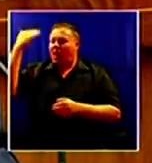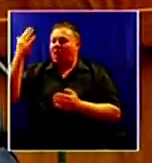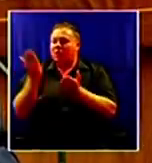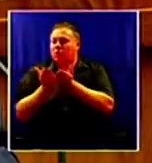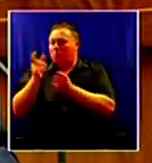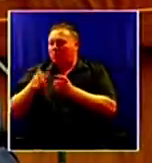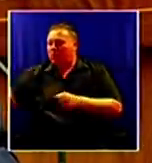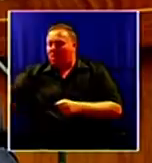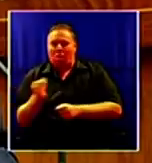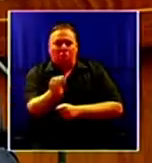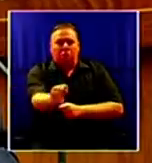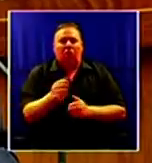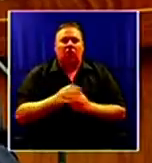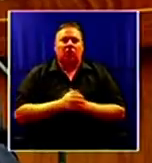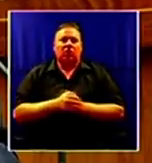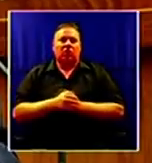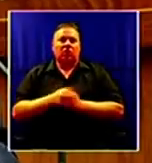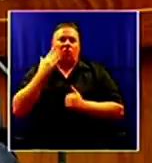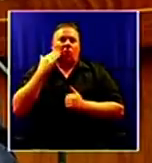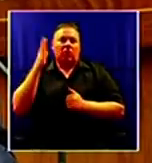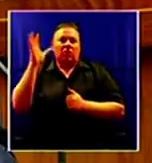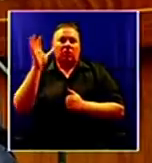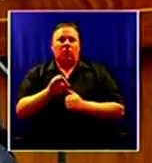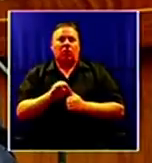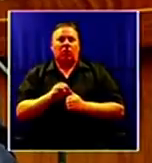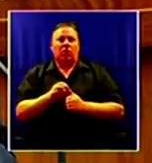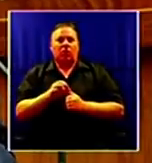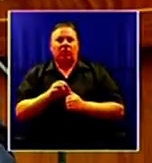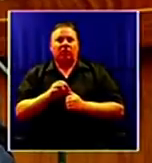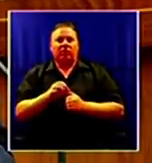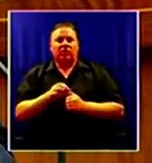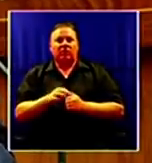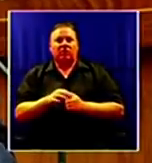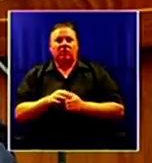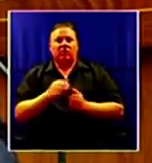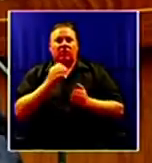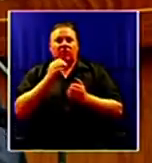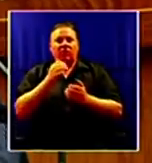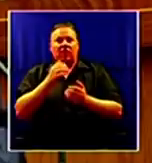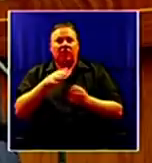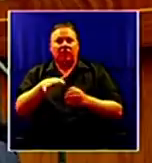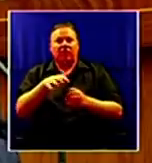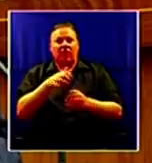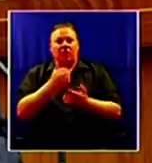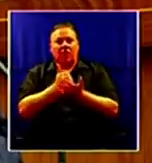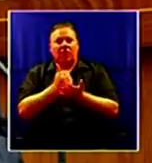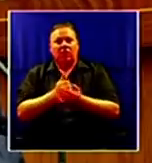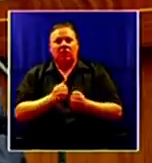officer, because then they arrive at the Ramaphosa farm to help, but they expect him to teach